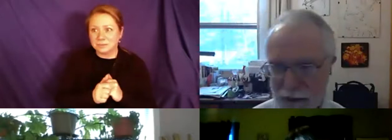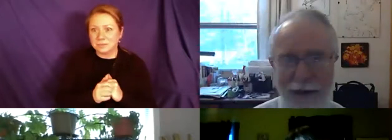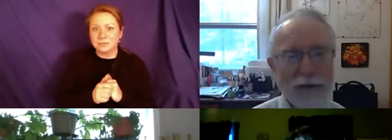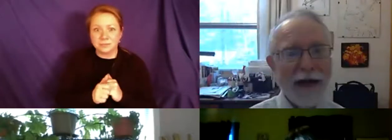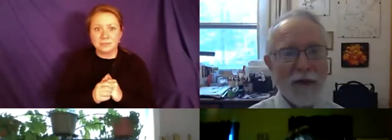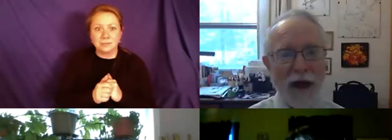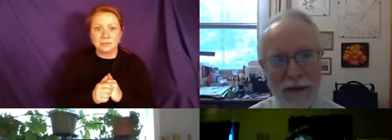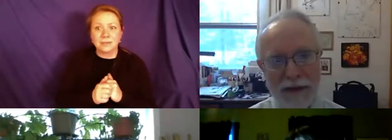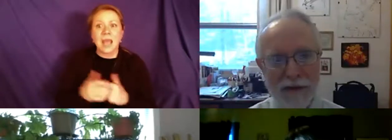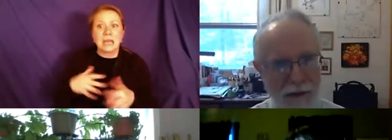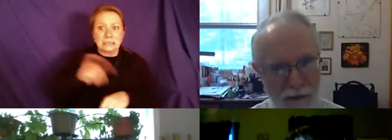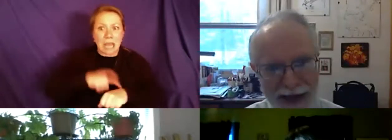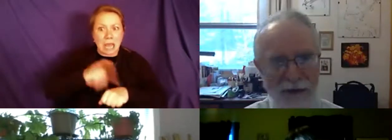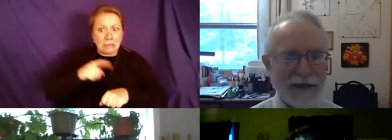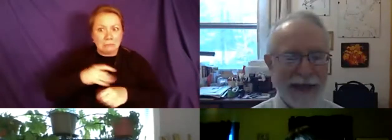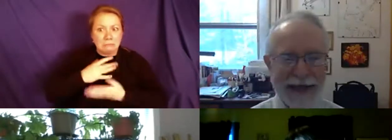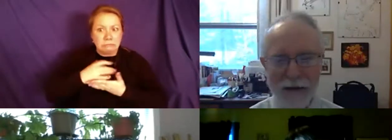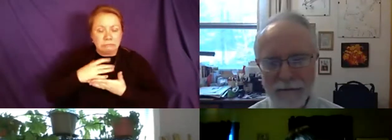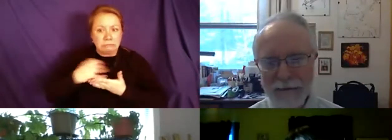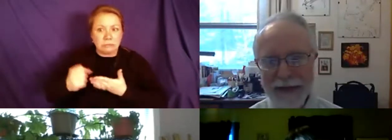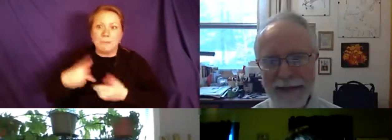It's later than I thought because, you know, the House